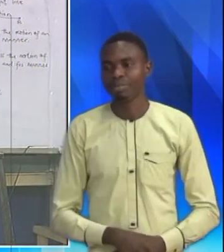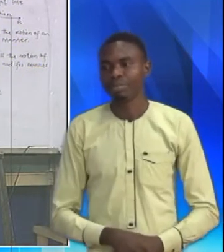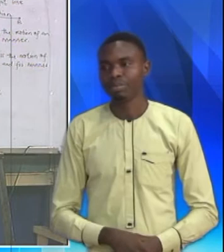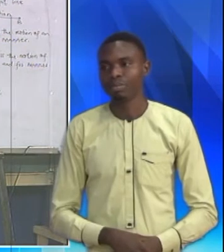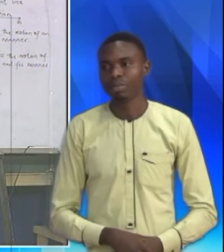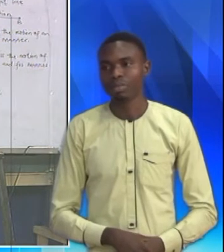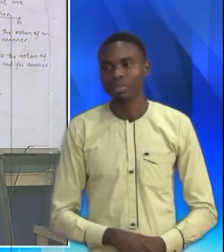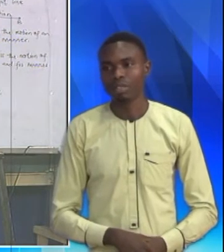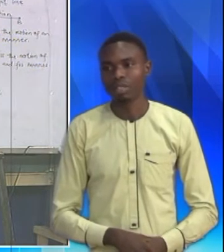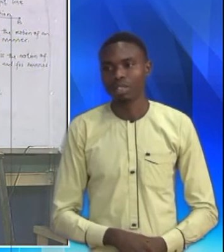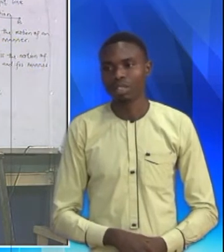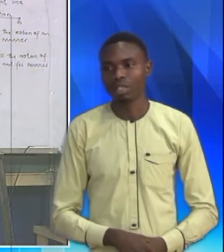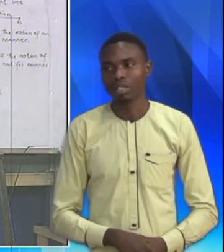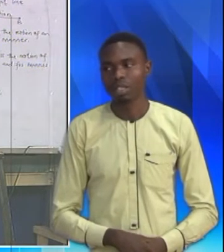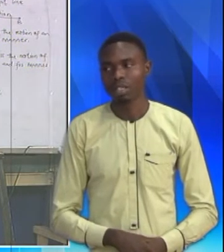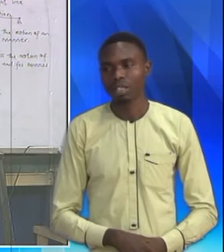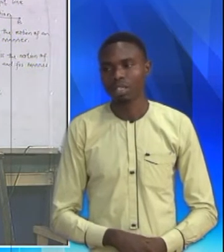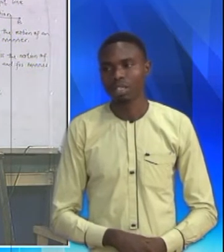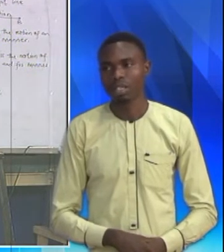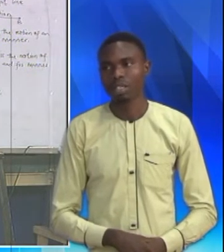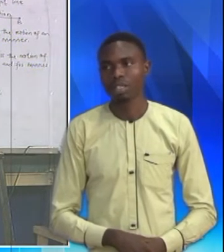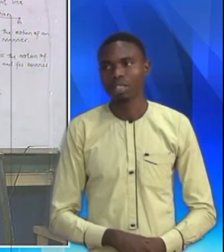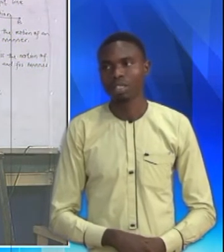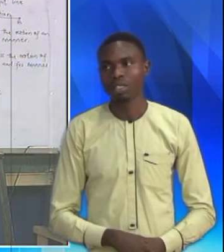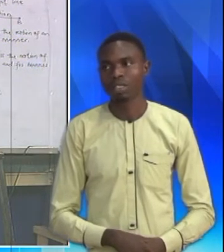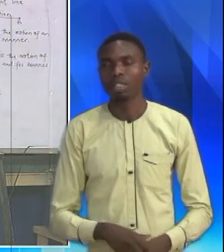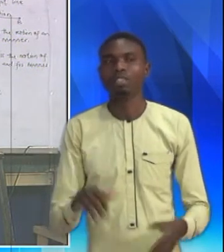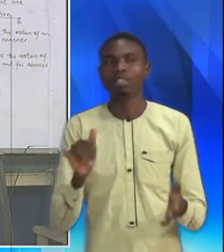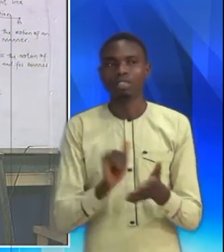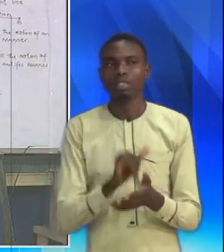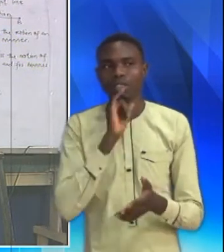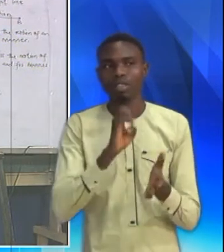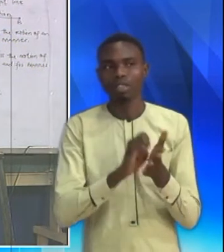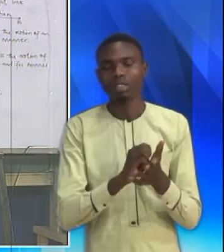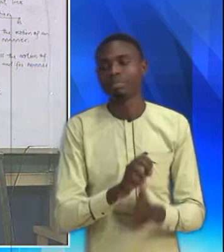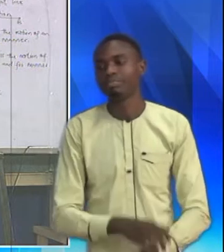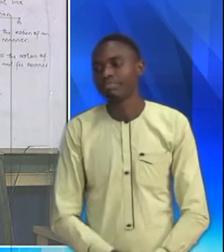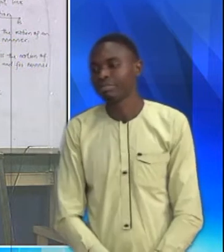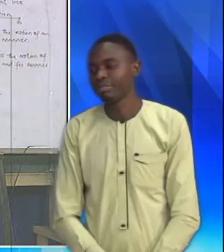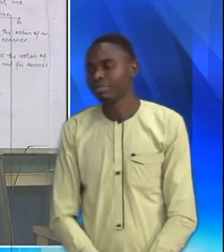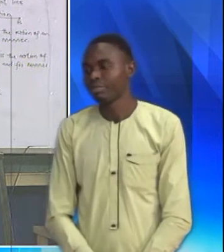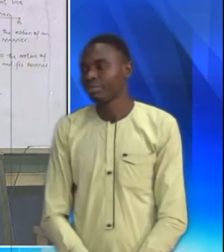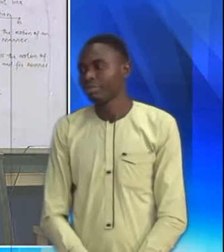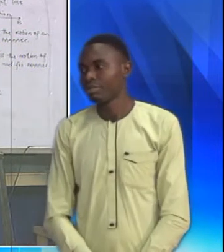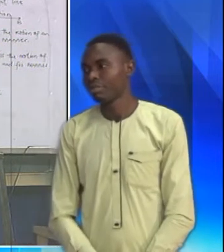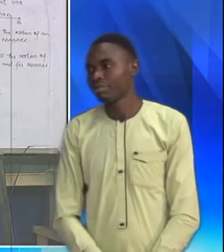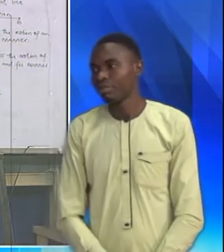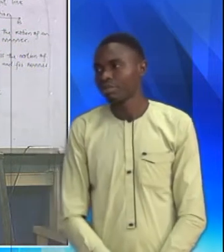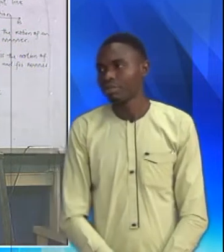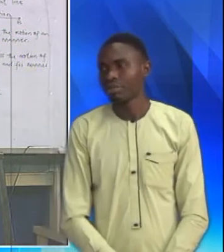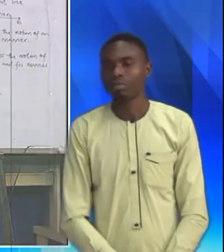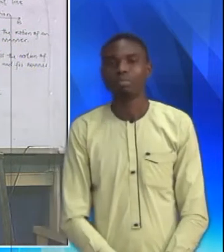Go to and fro motion of an object. This is an example of